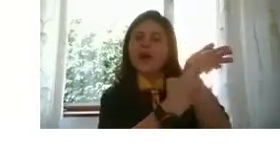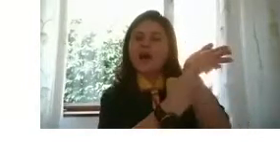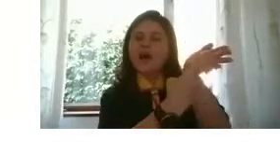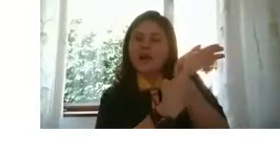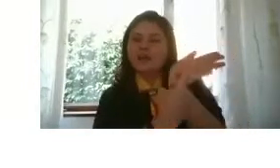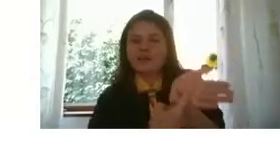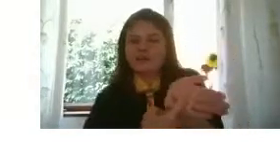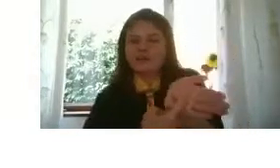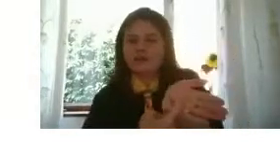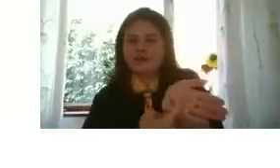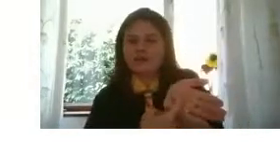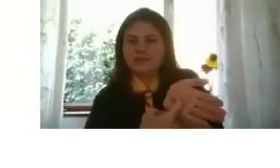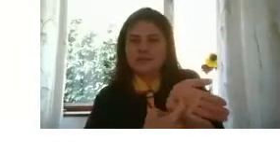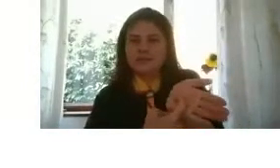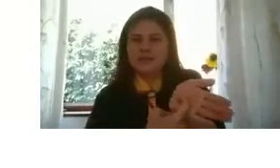R.